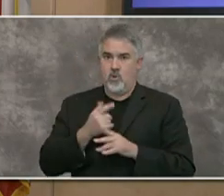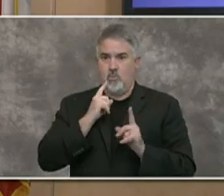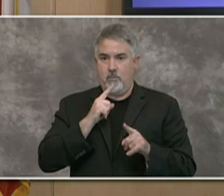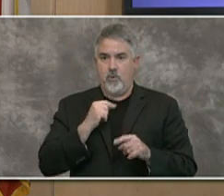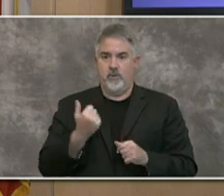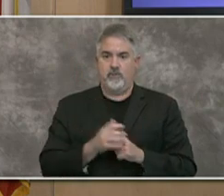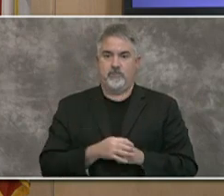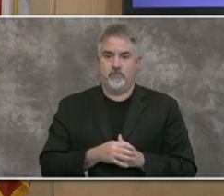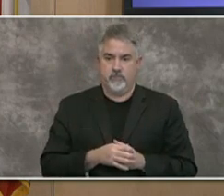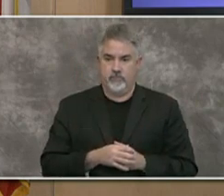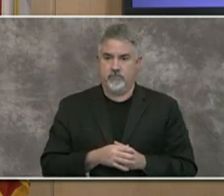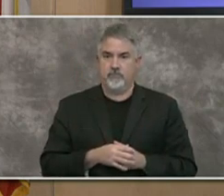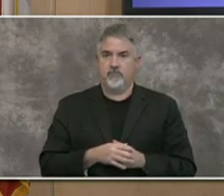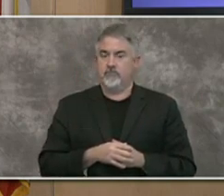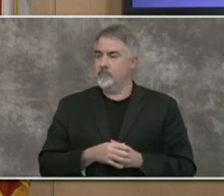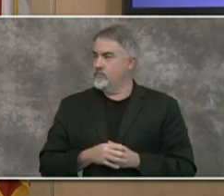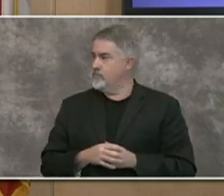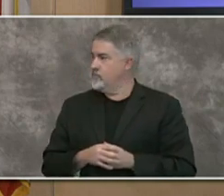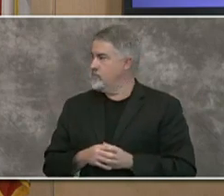Thank you.